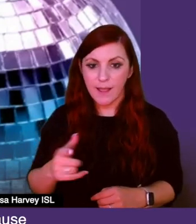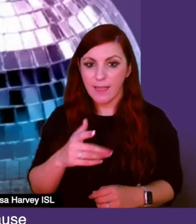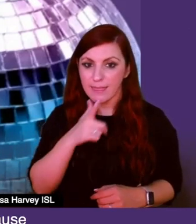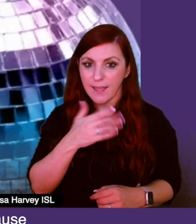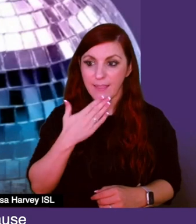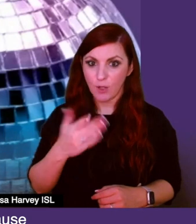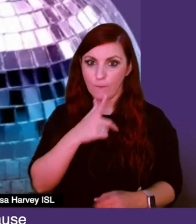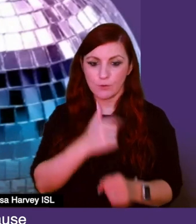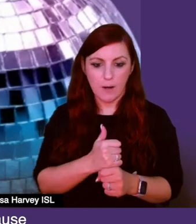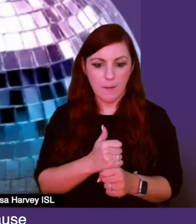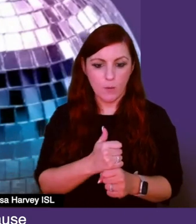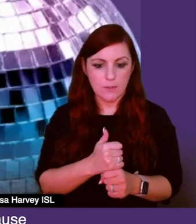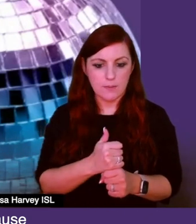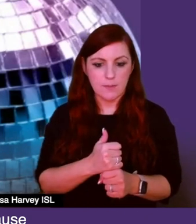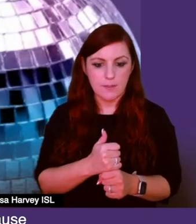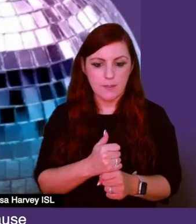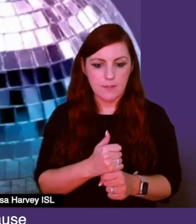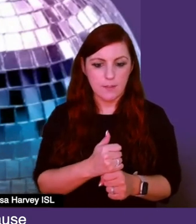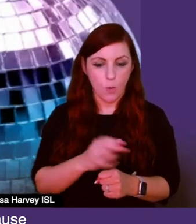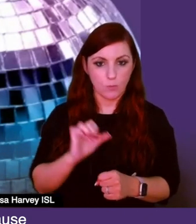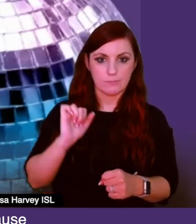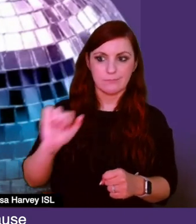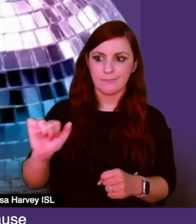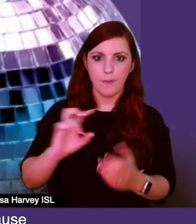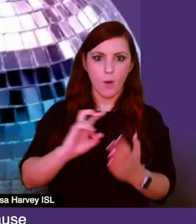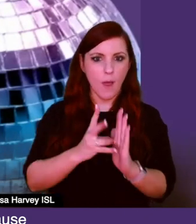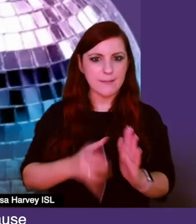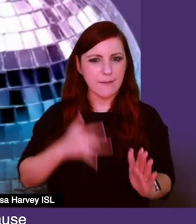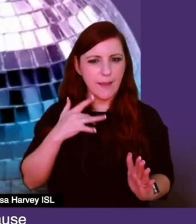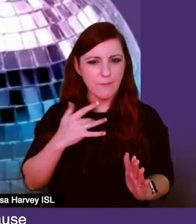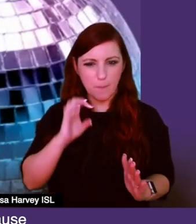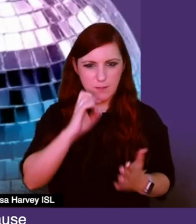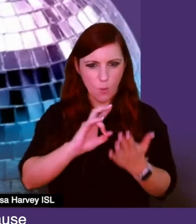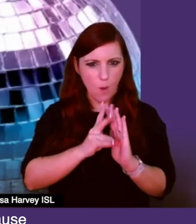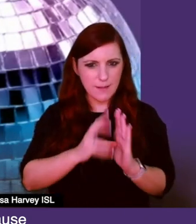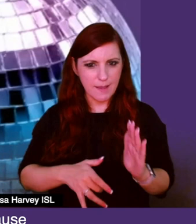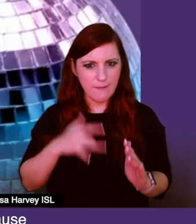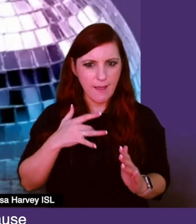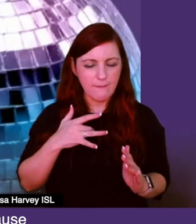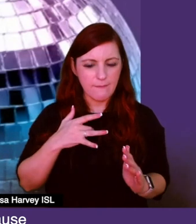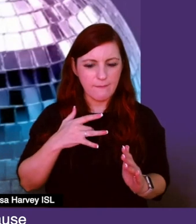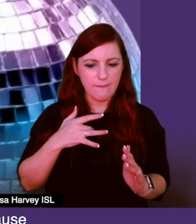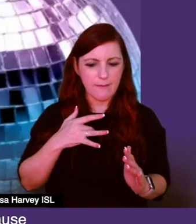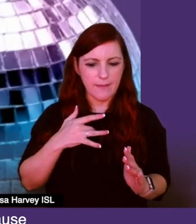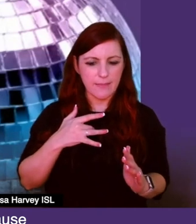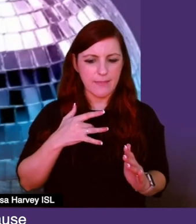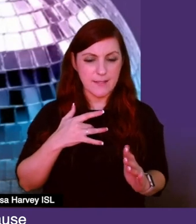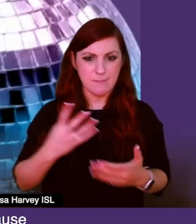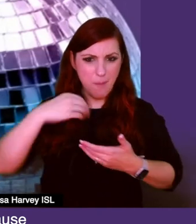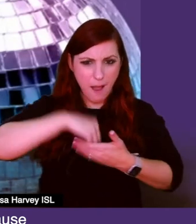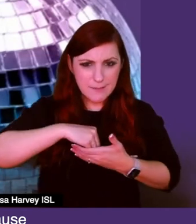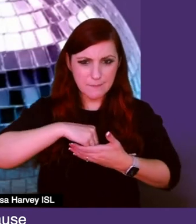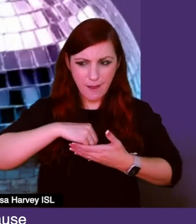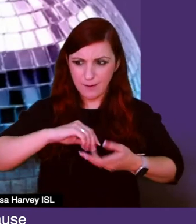for talking about quality of life. And because quality of life is in our